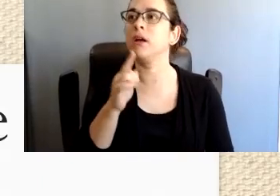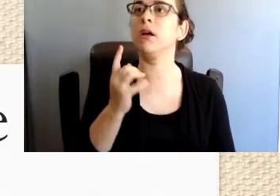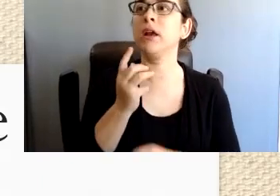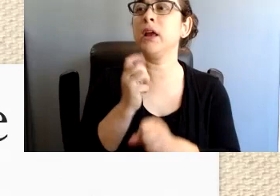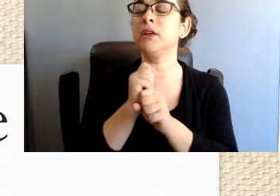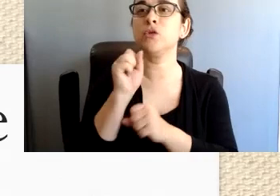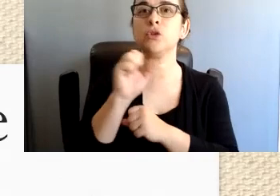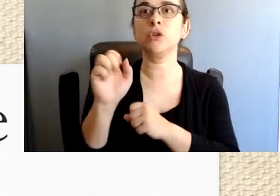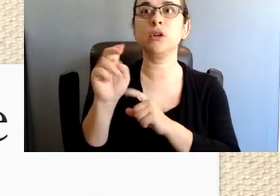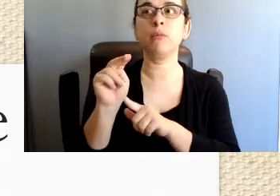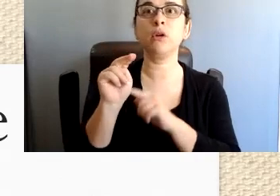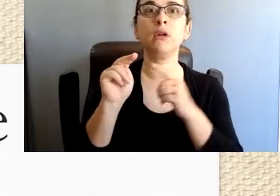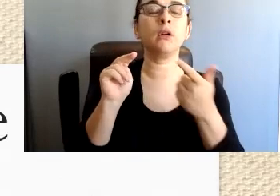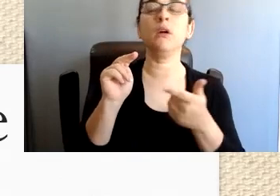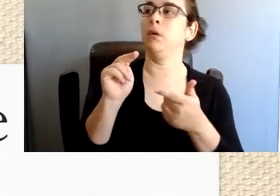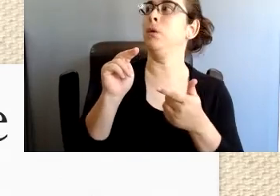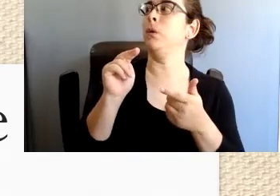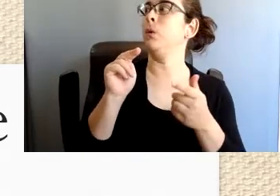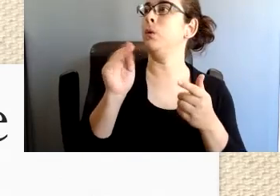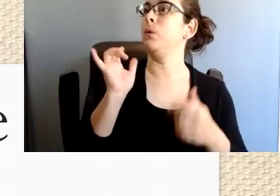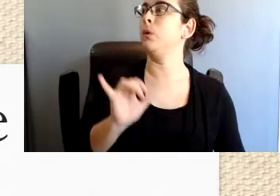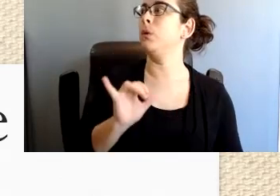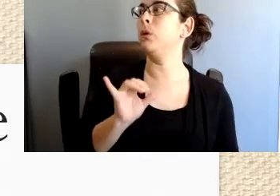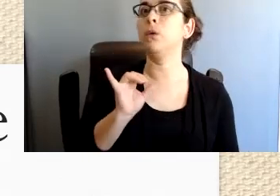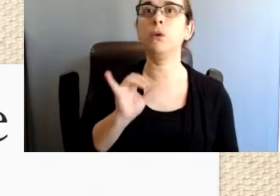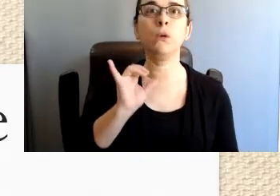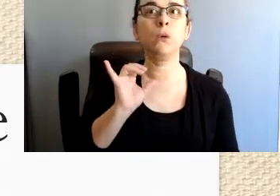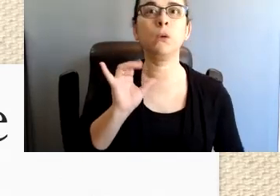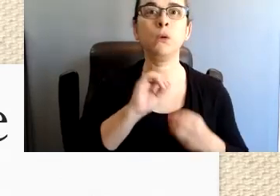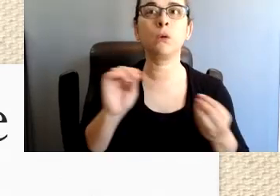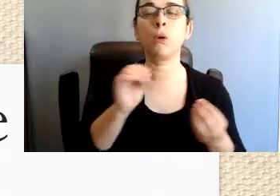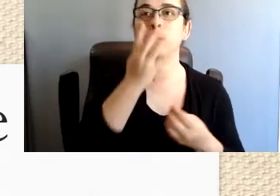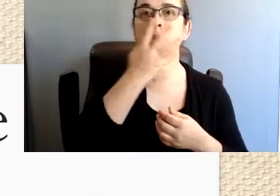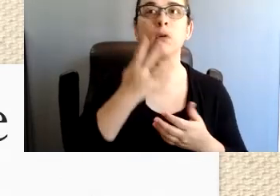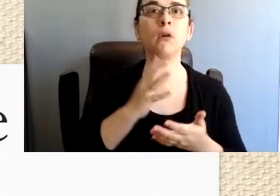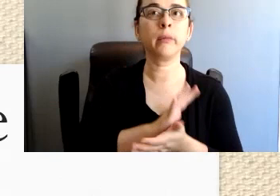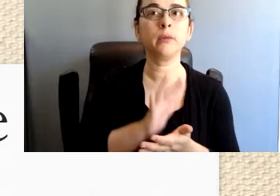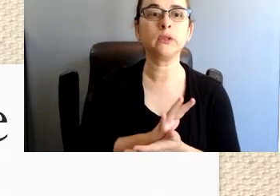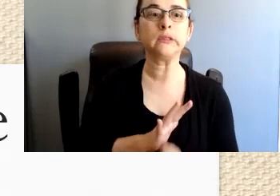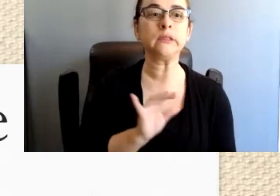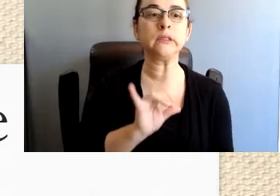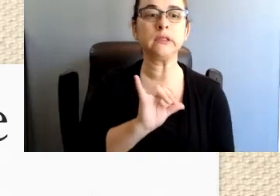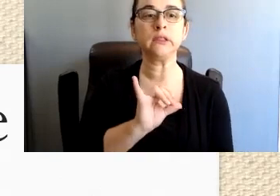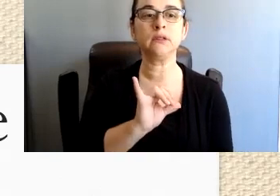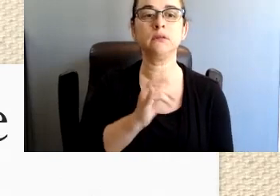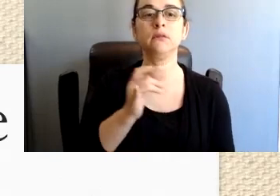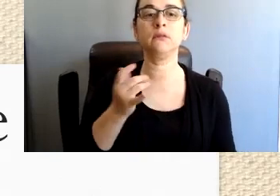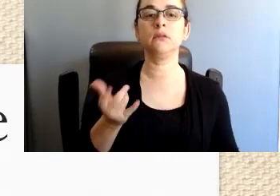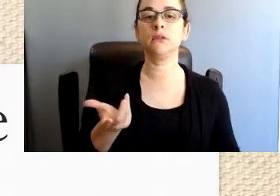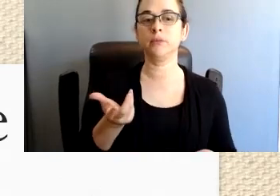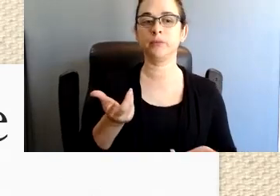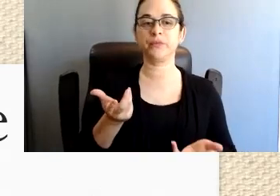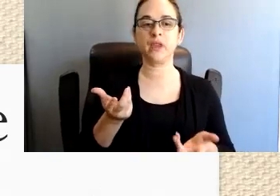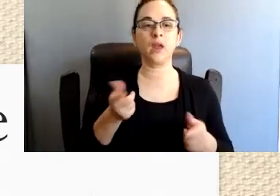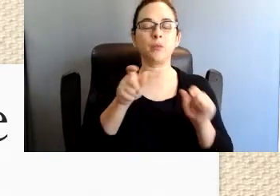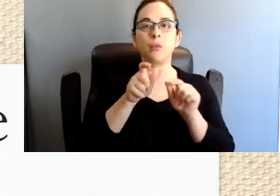Okay, so I want to let you know that many undocumented people, this is some of the reasons that they come to the United States, okay? Because they experience hunger,